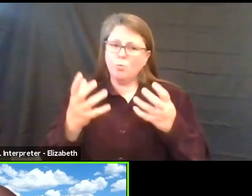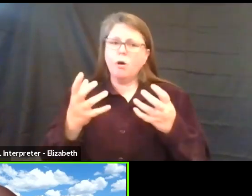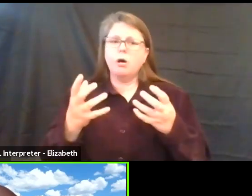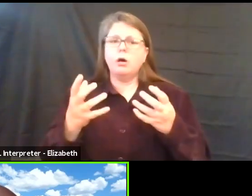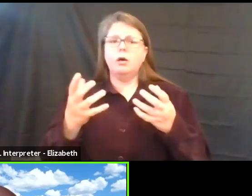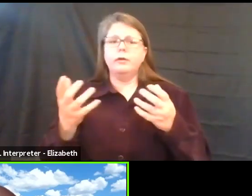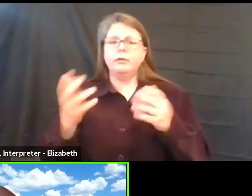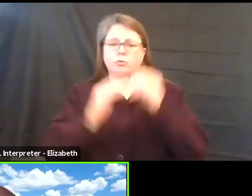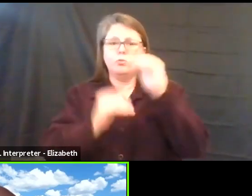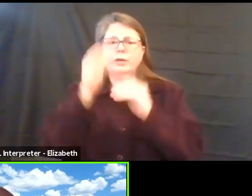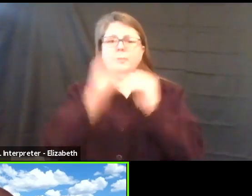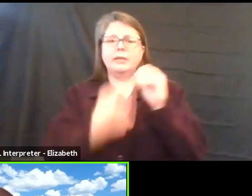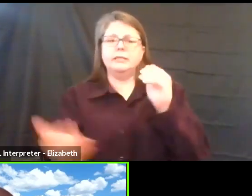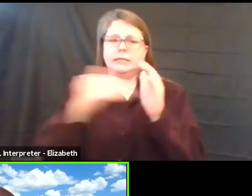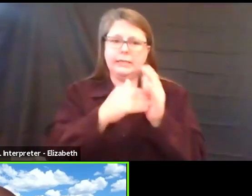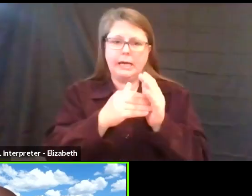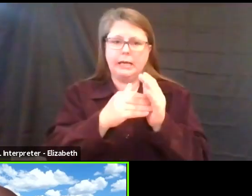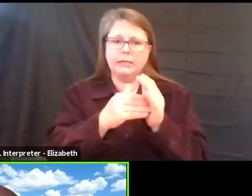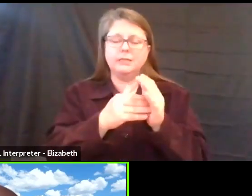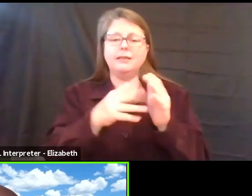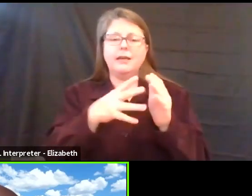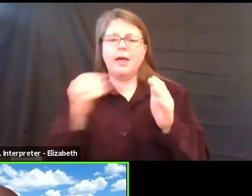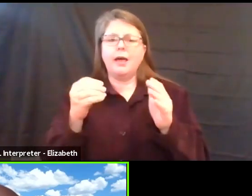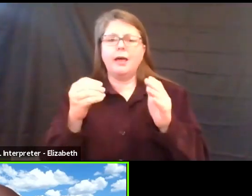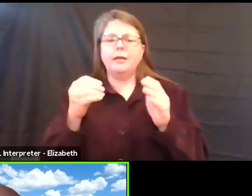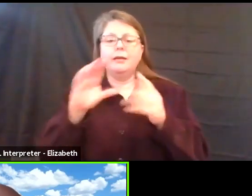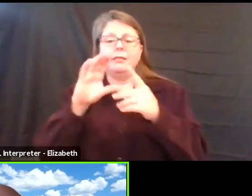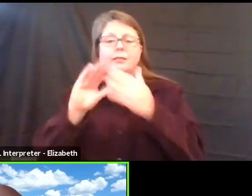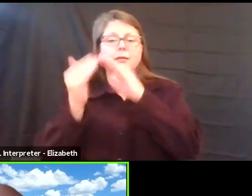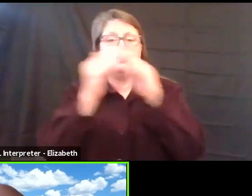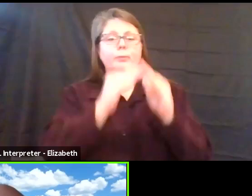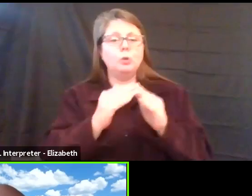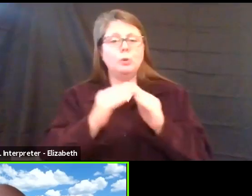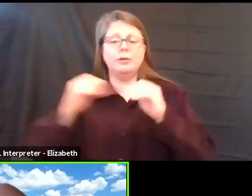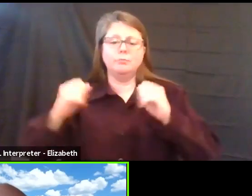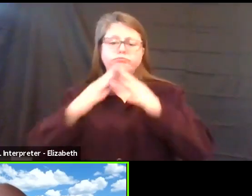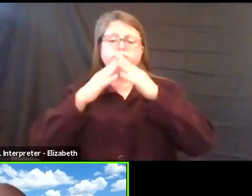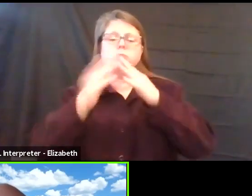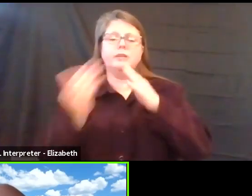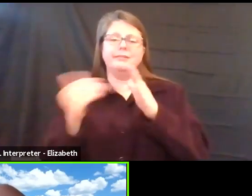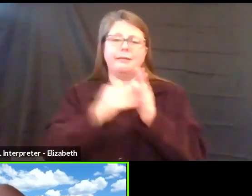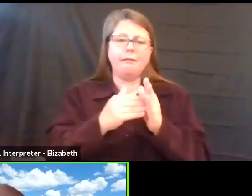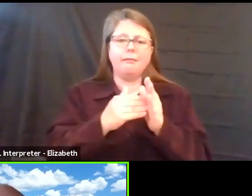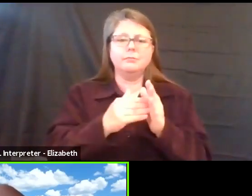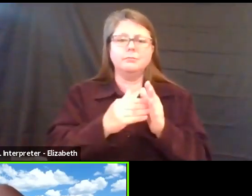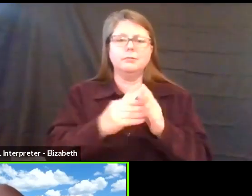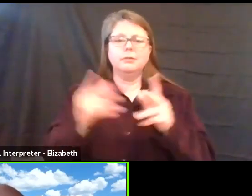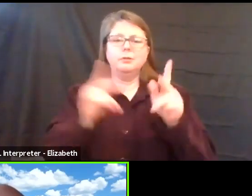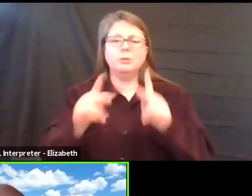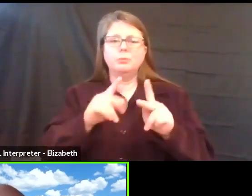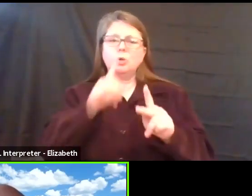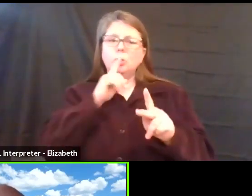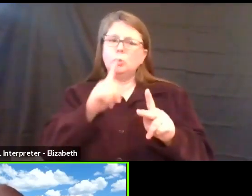importance of this housing stock to people in the community. So that's good news